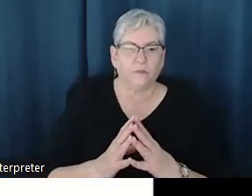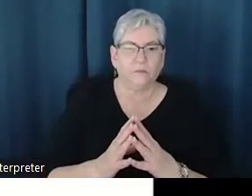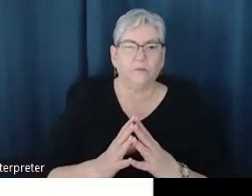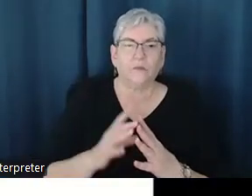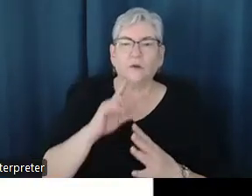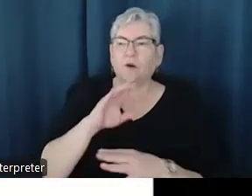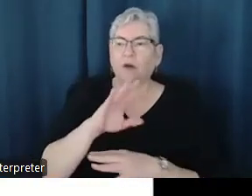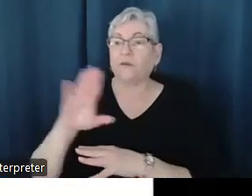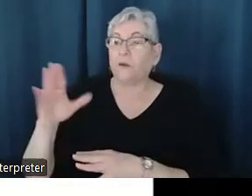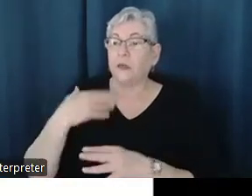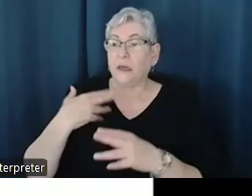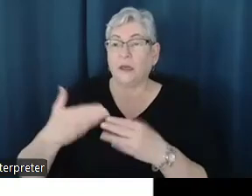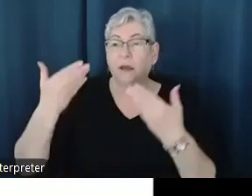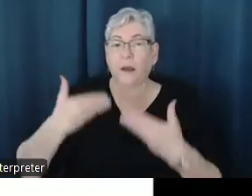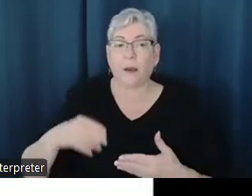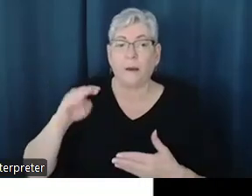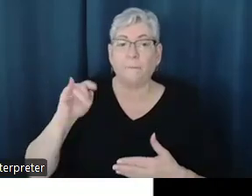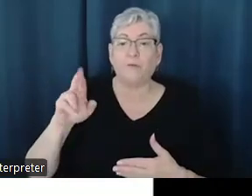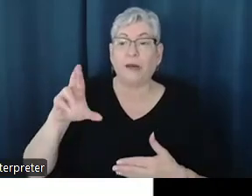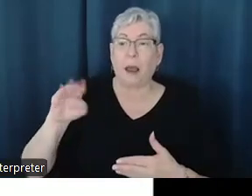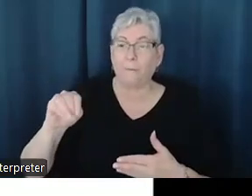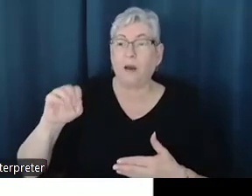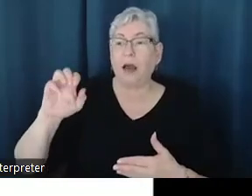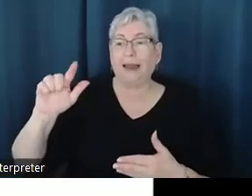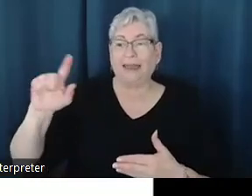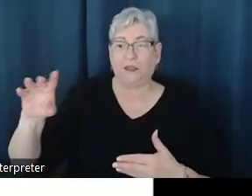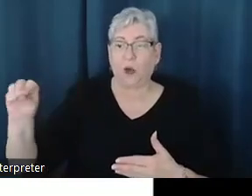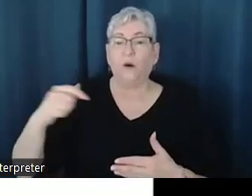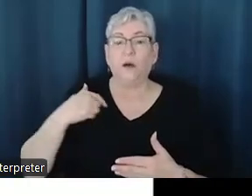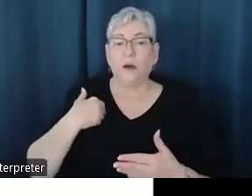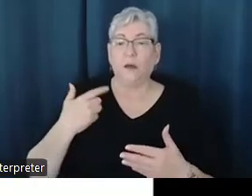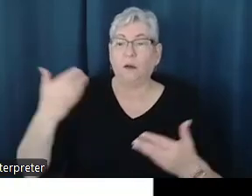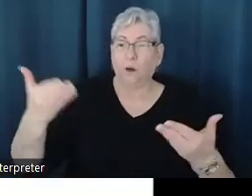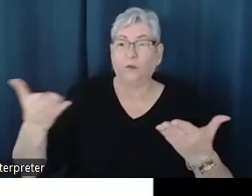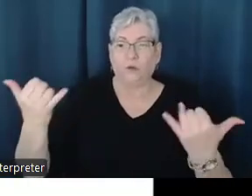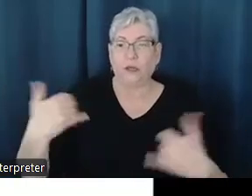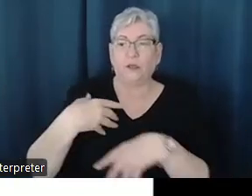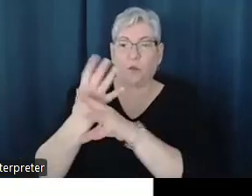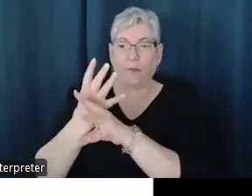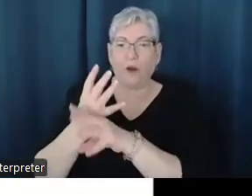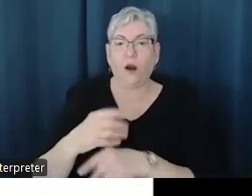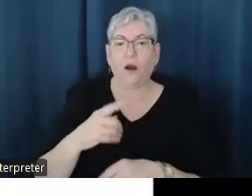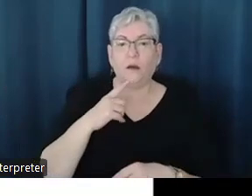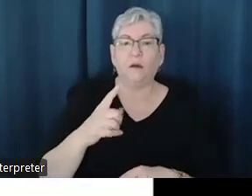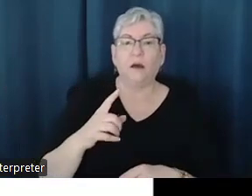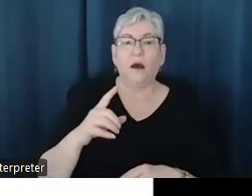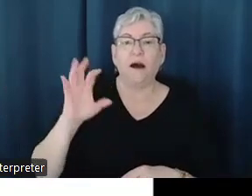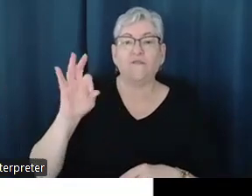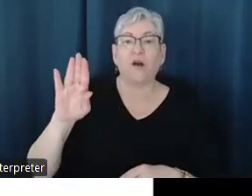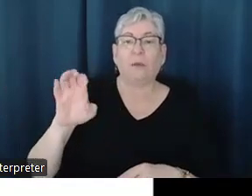Good afternoon. My name is Miriam Aliso, and I would like to welcome you to today's webinar, A Framework for